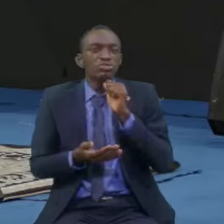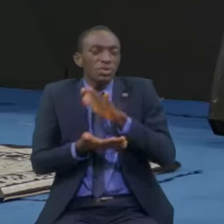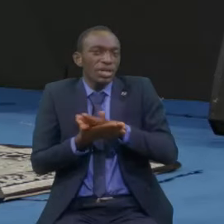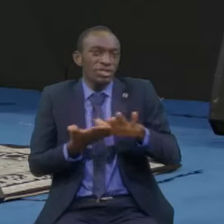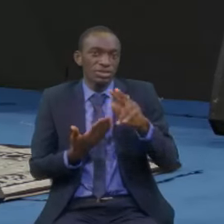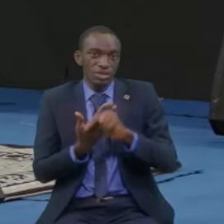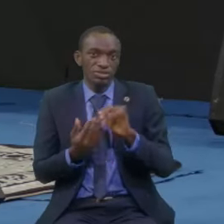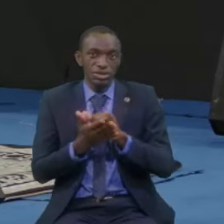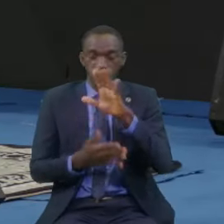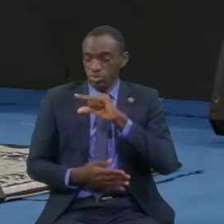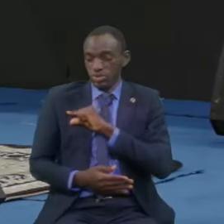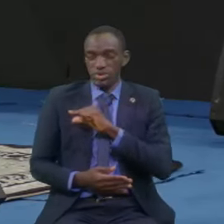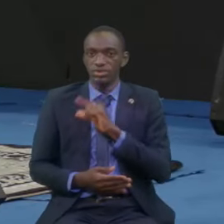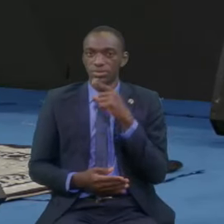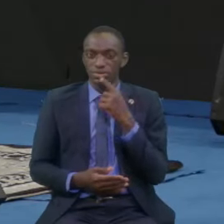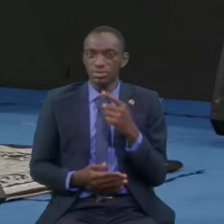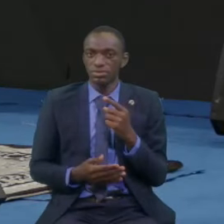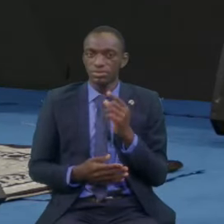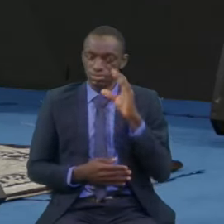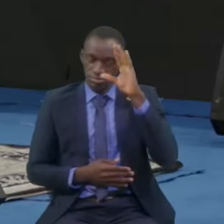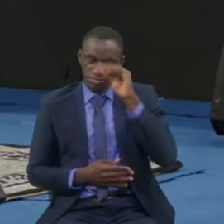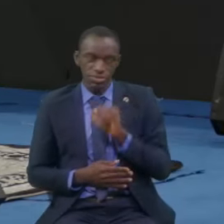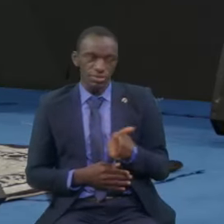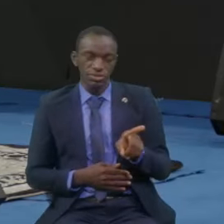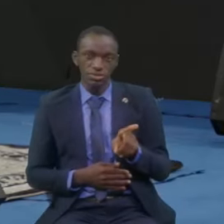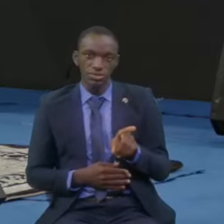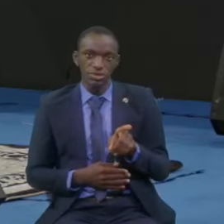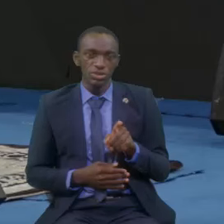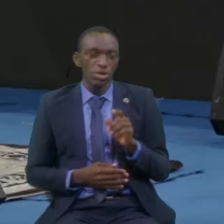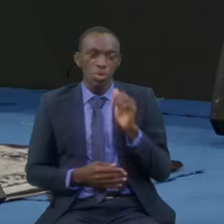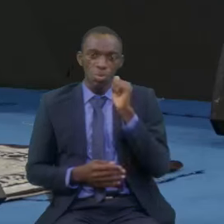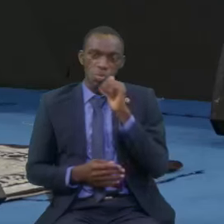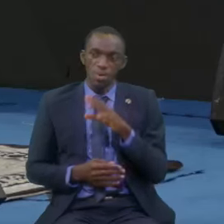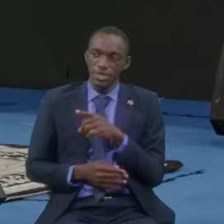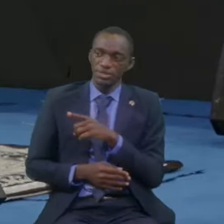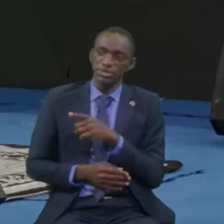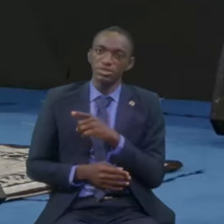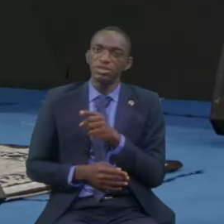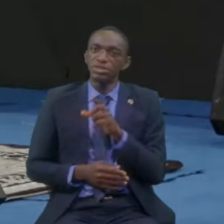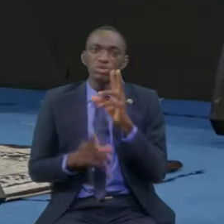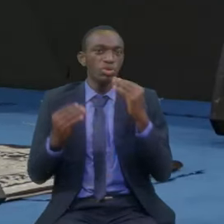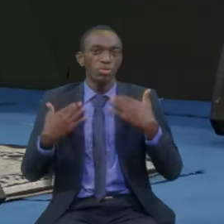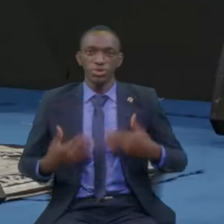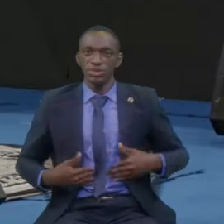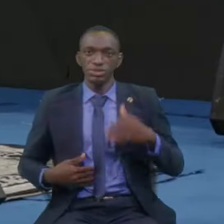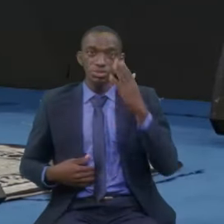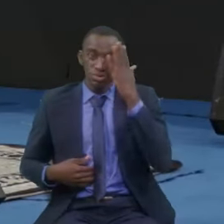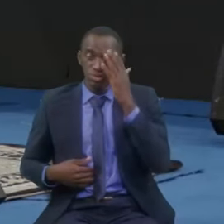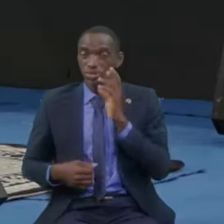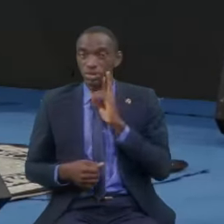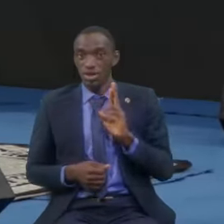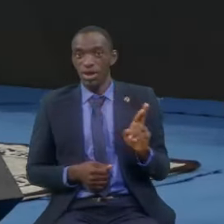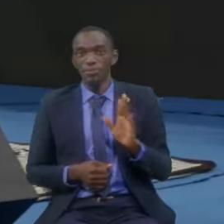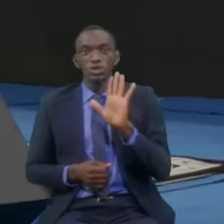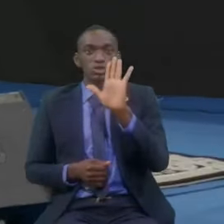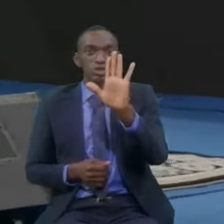man, woman, if nobody knows, I, your conscience living here with you,